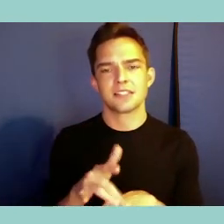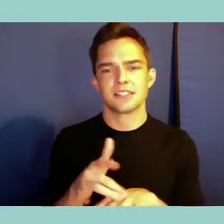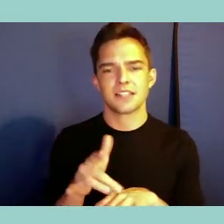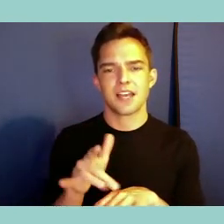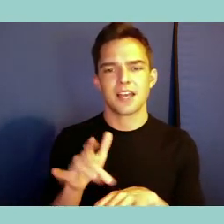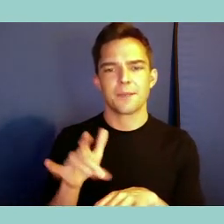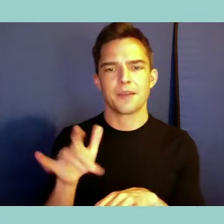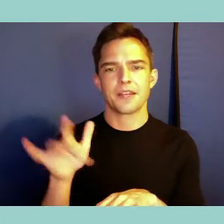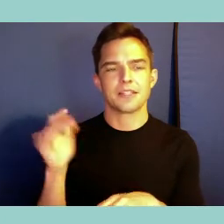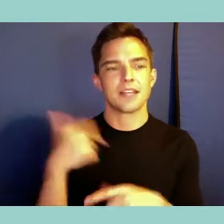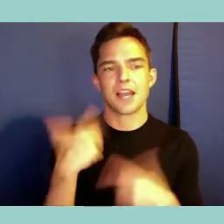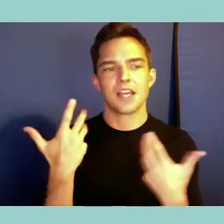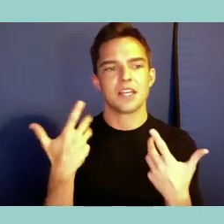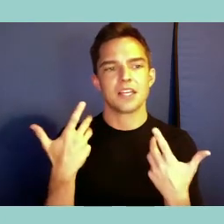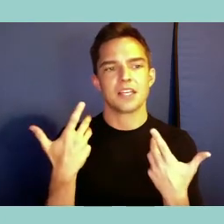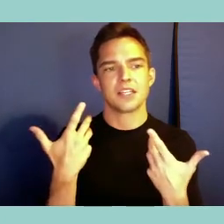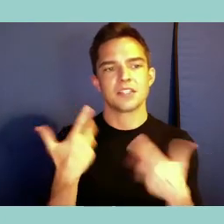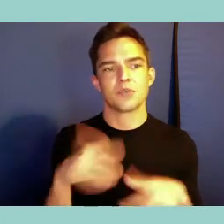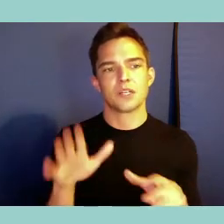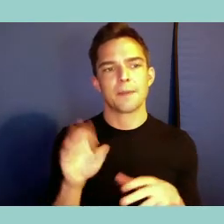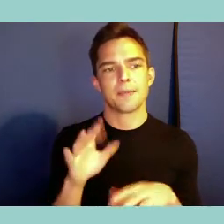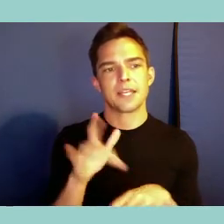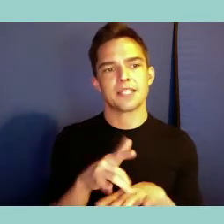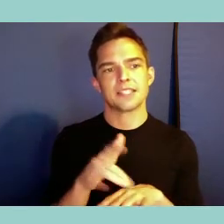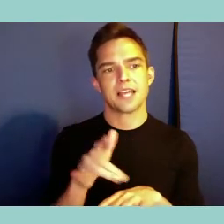diamond. I know I will be a